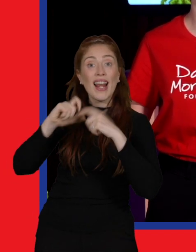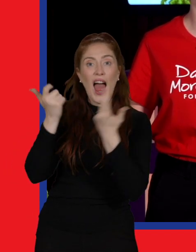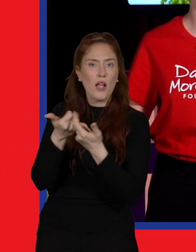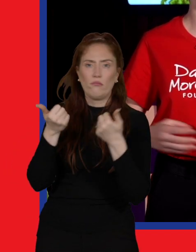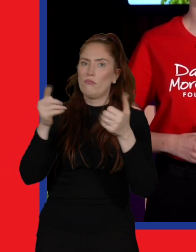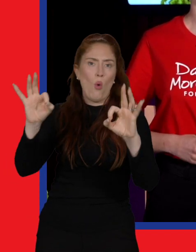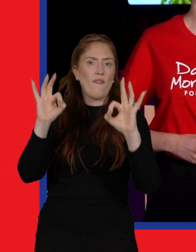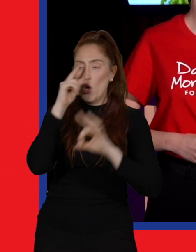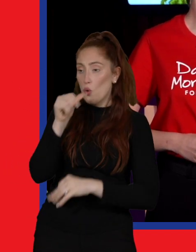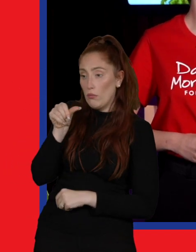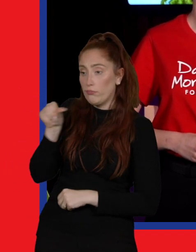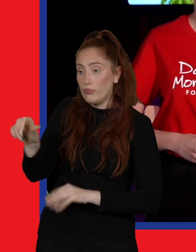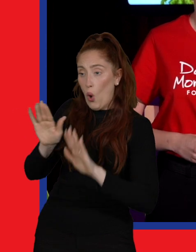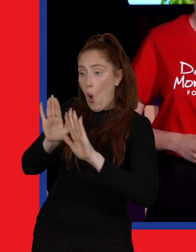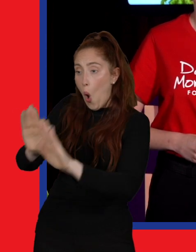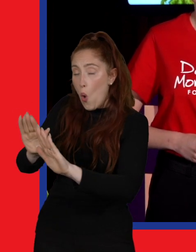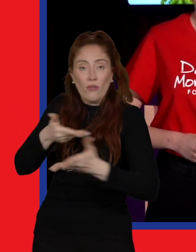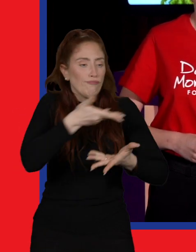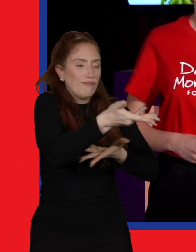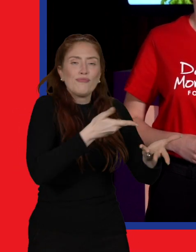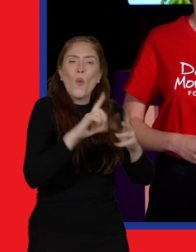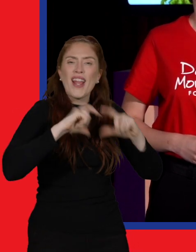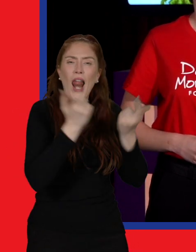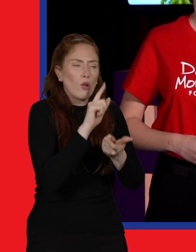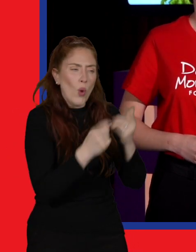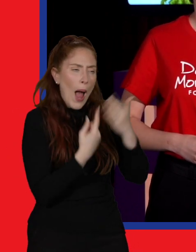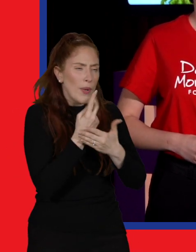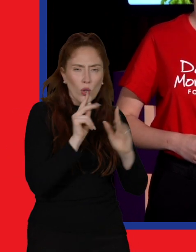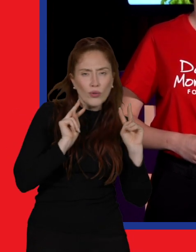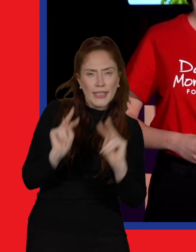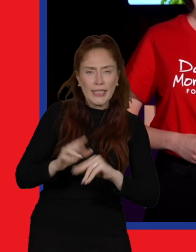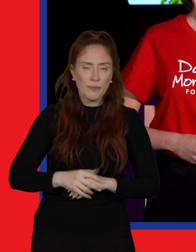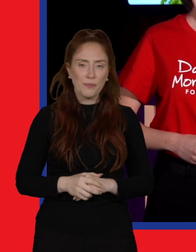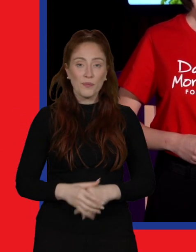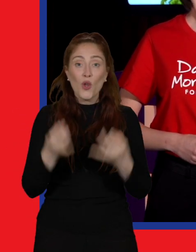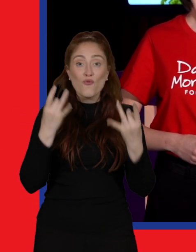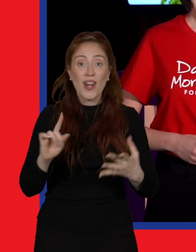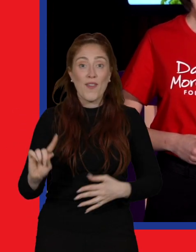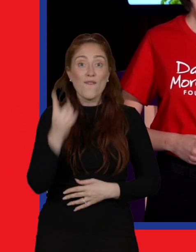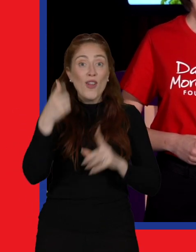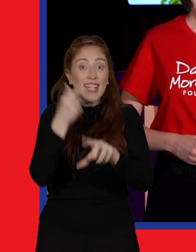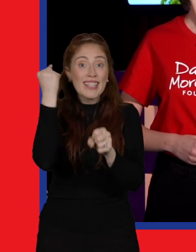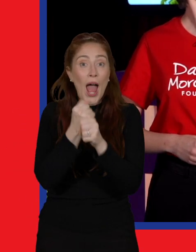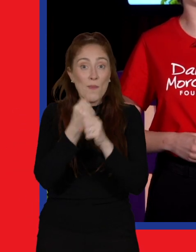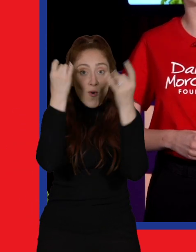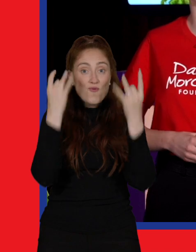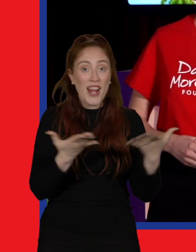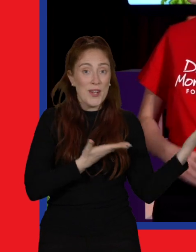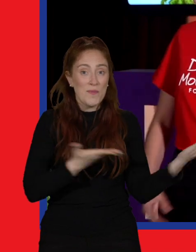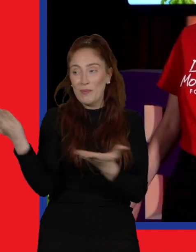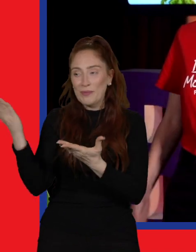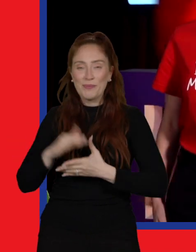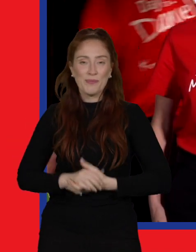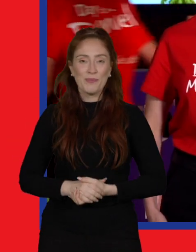this with your class, this is a good place to pause and discuss what's going on. All right, now it's time for our first scenario. Take it